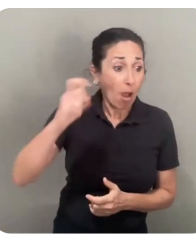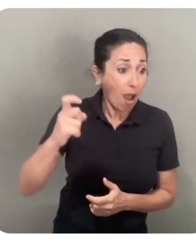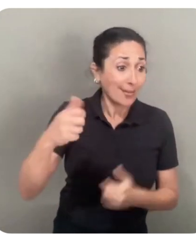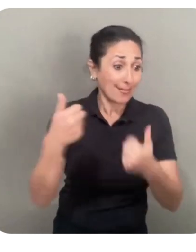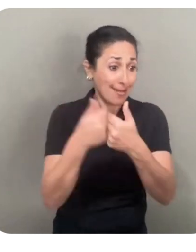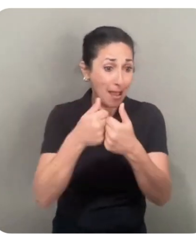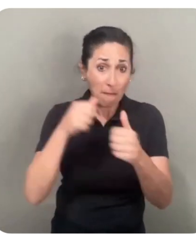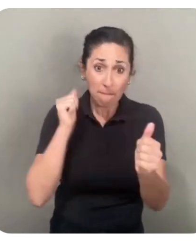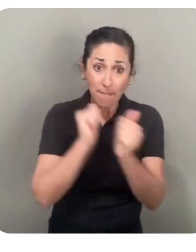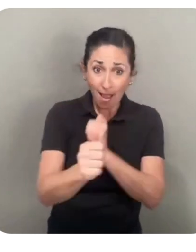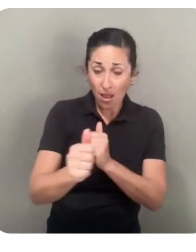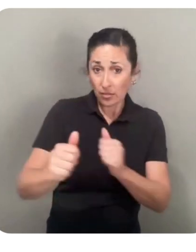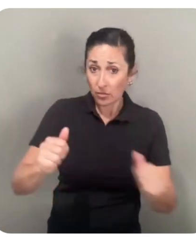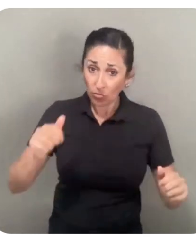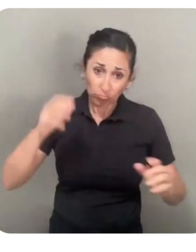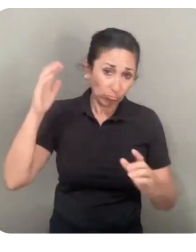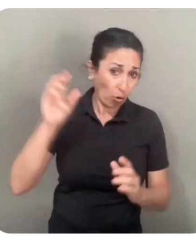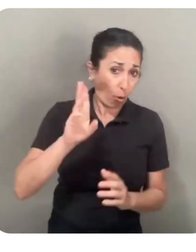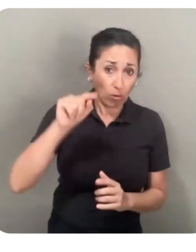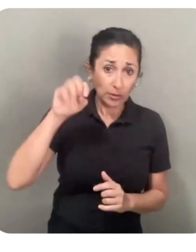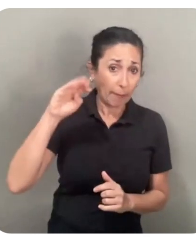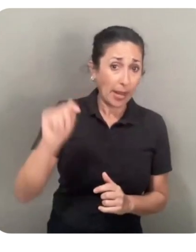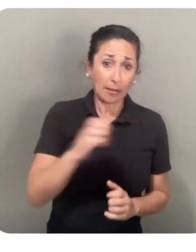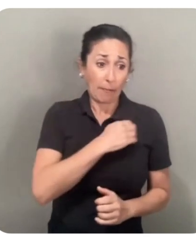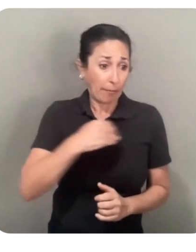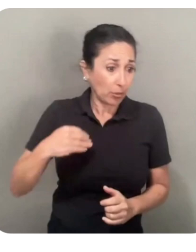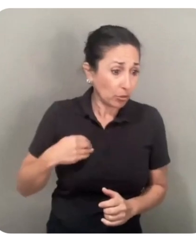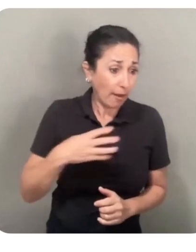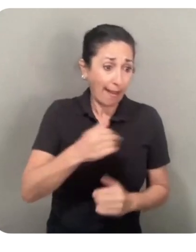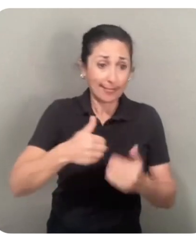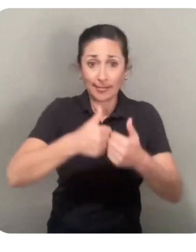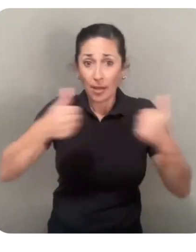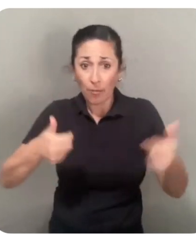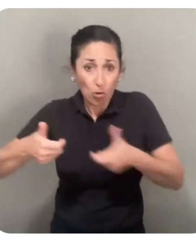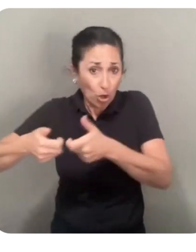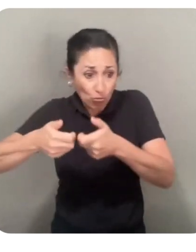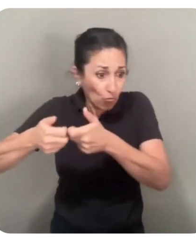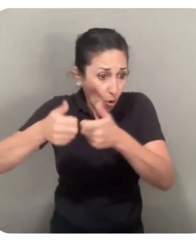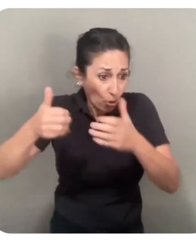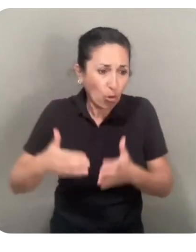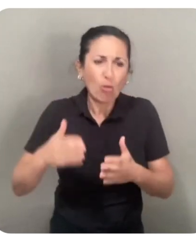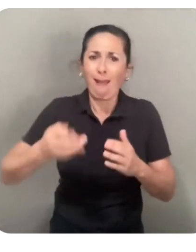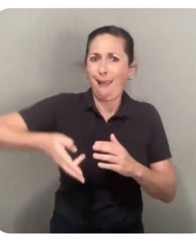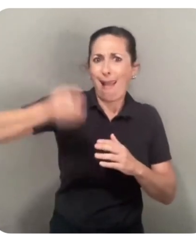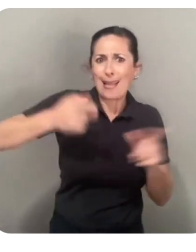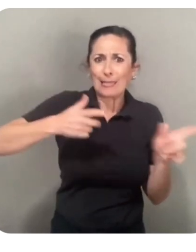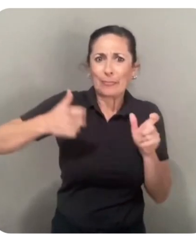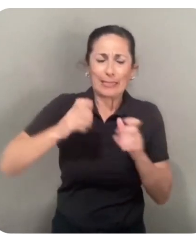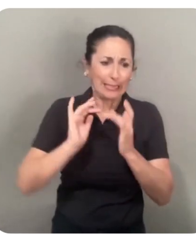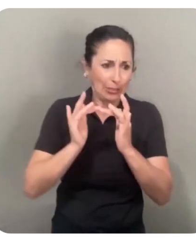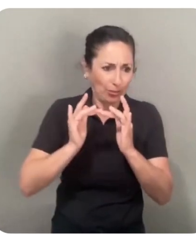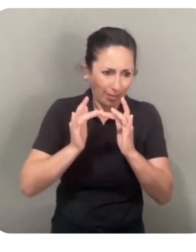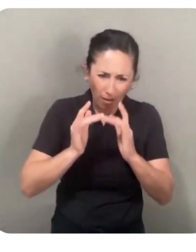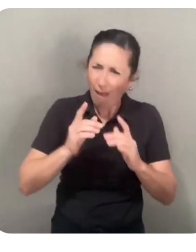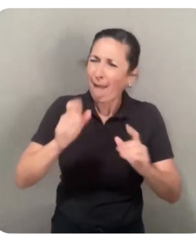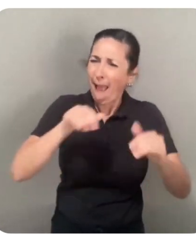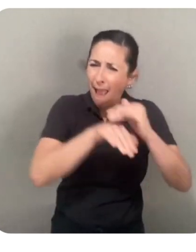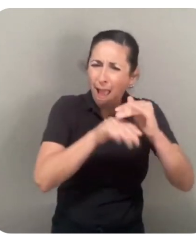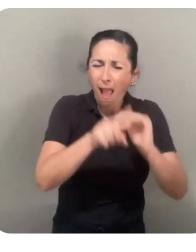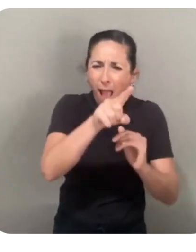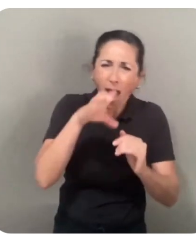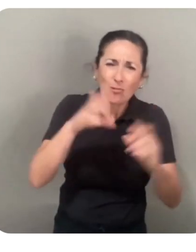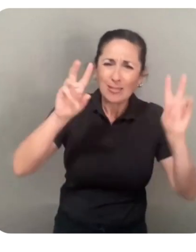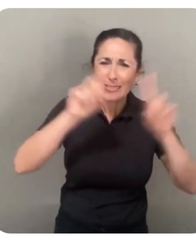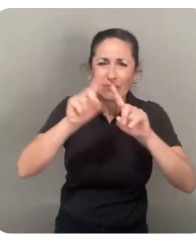Ultimate membership, a supported controller, and a high-speed internet connection, you can access hundreds of titles in the